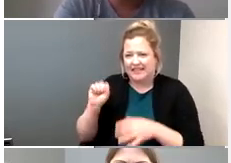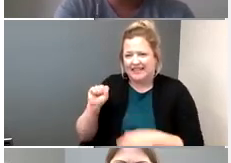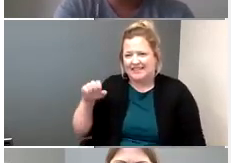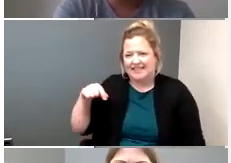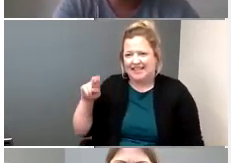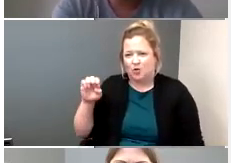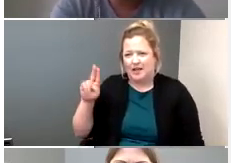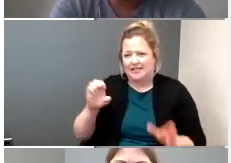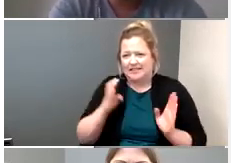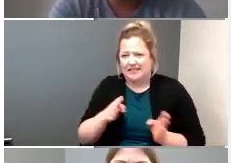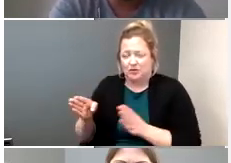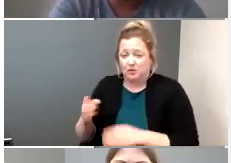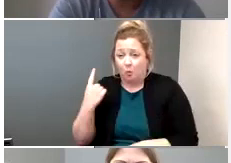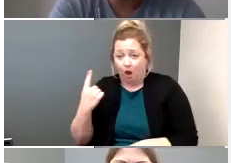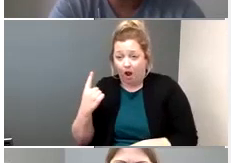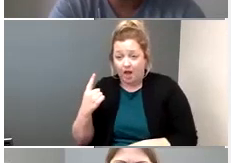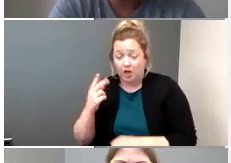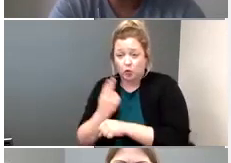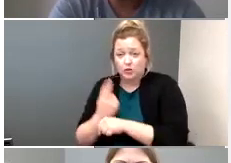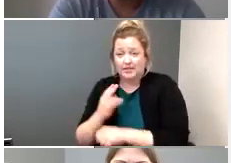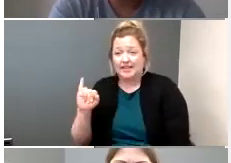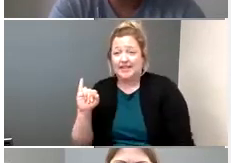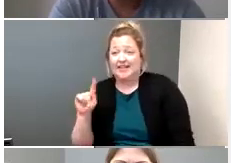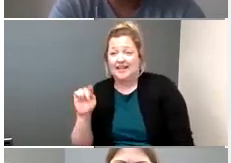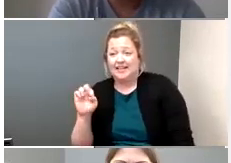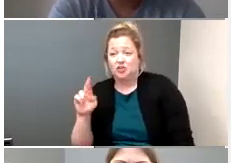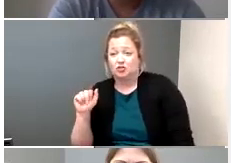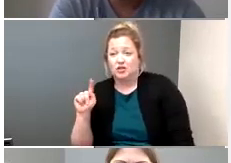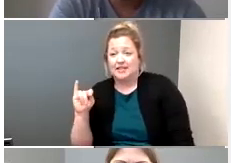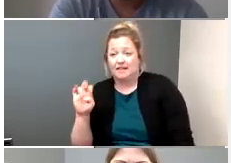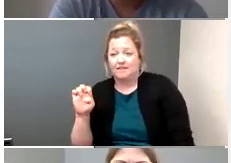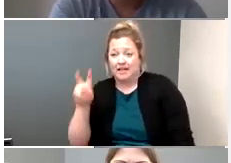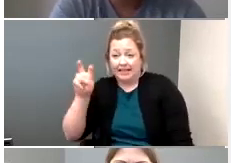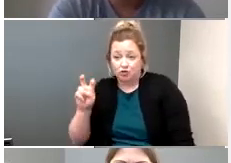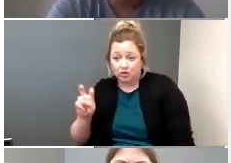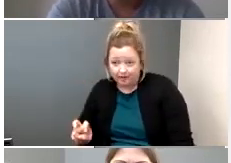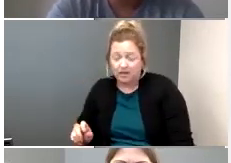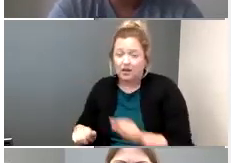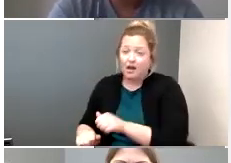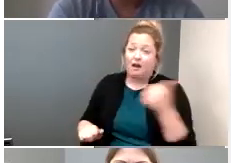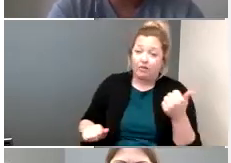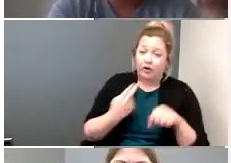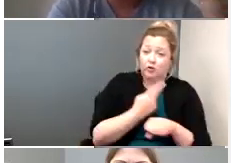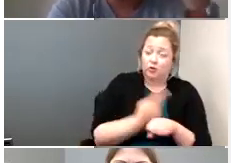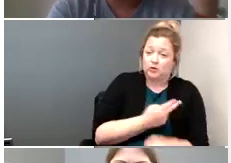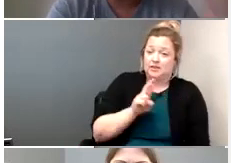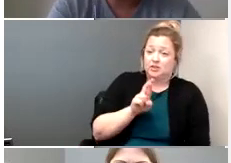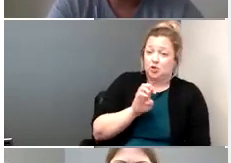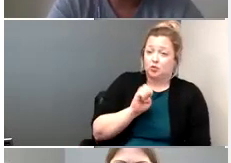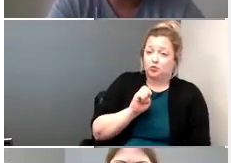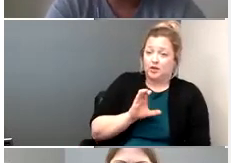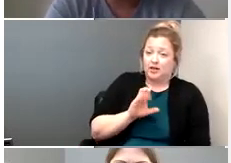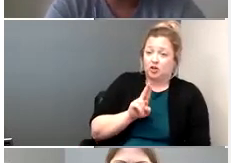loop, basically. So Fibonacci, so let's say nth Fibonacci number, I give you the